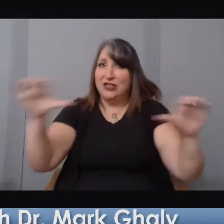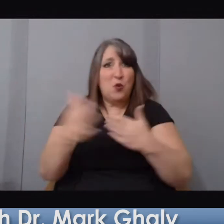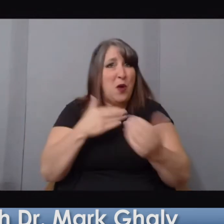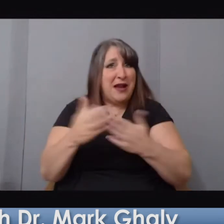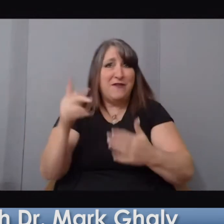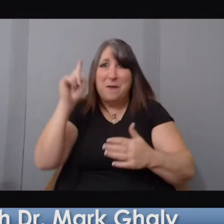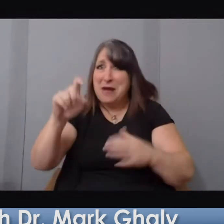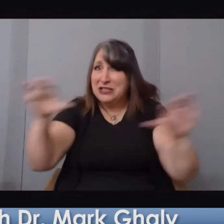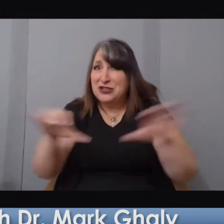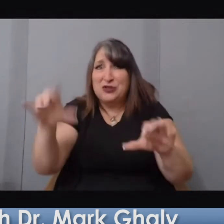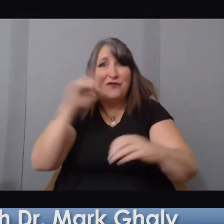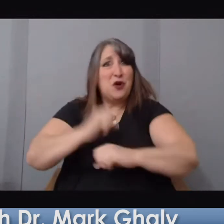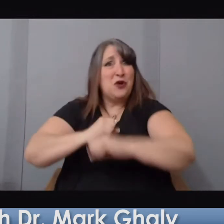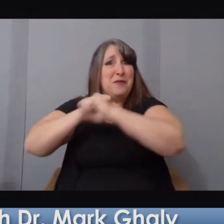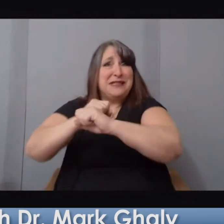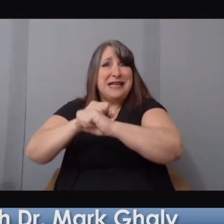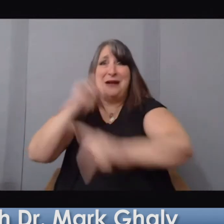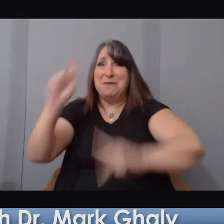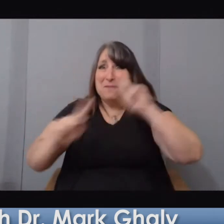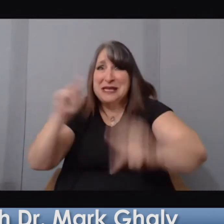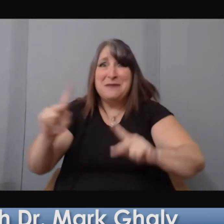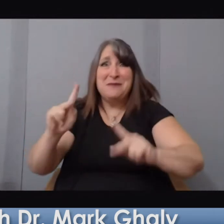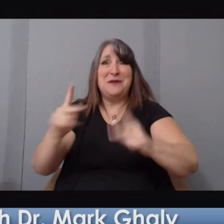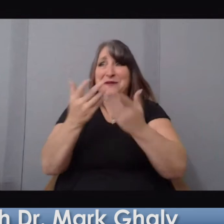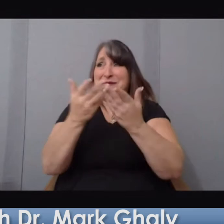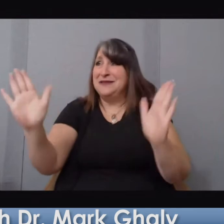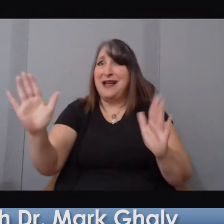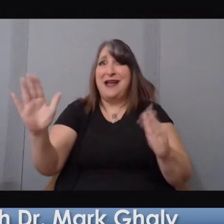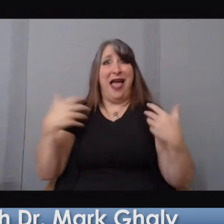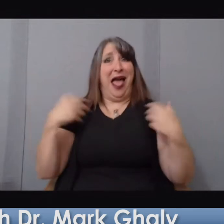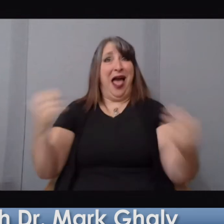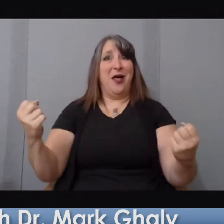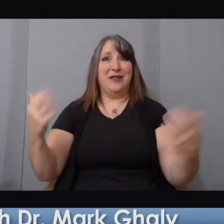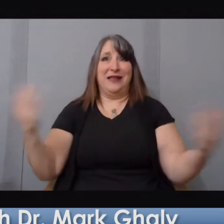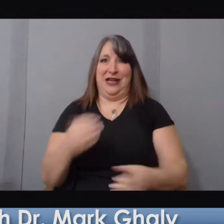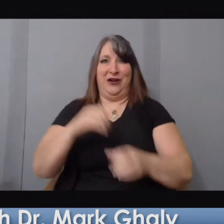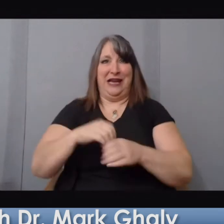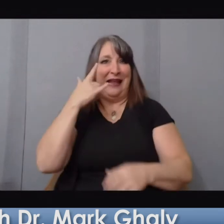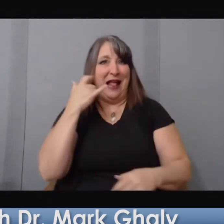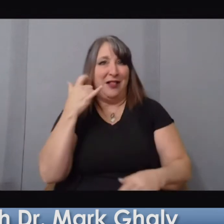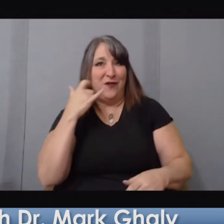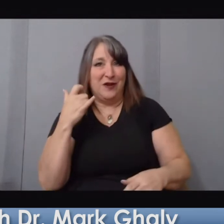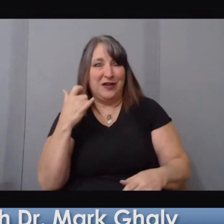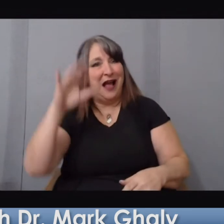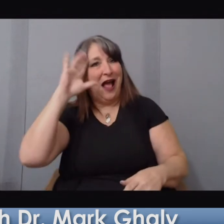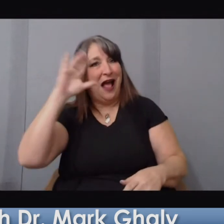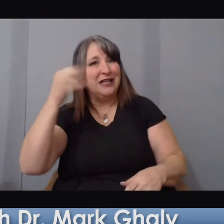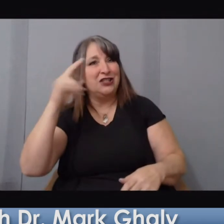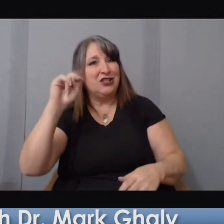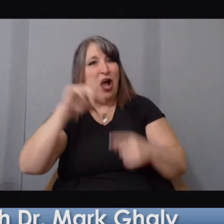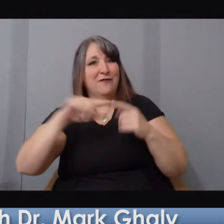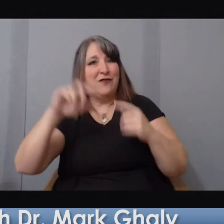appropriately protect the public health of California. John Woolfolk, the Mercury News.